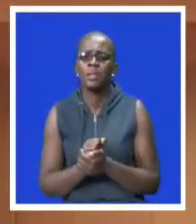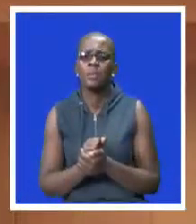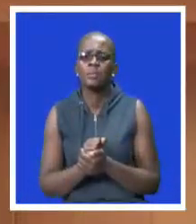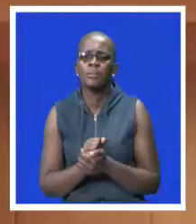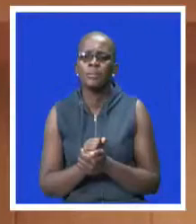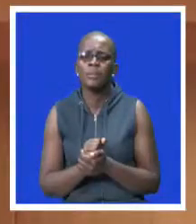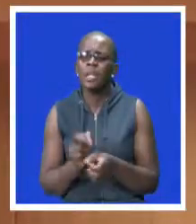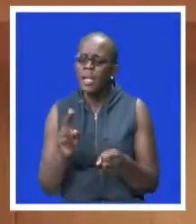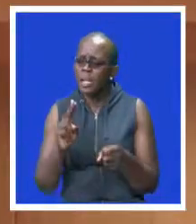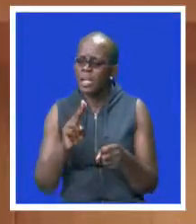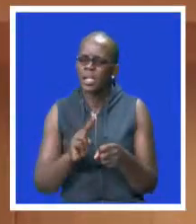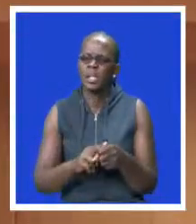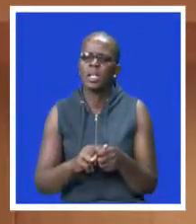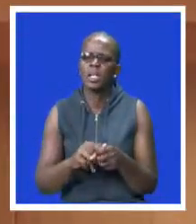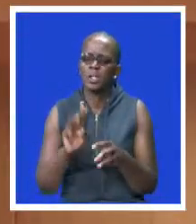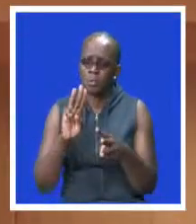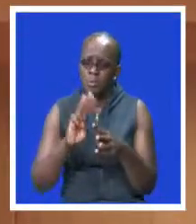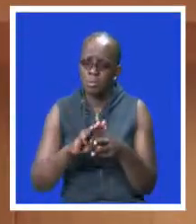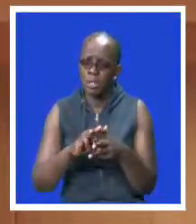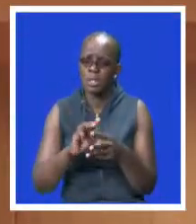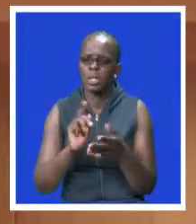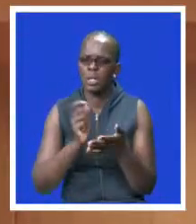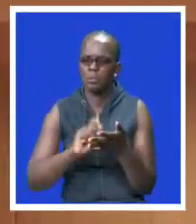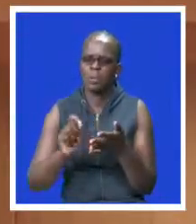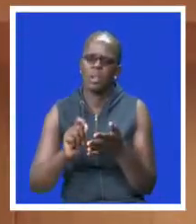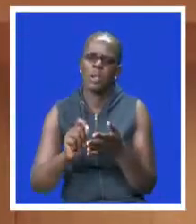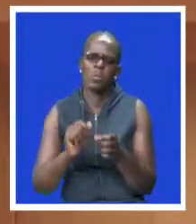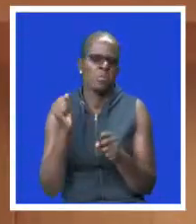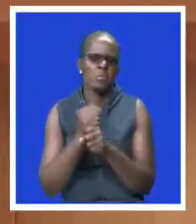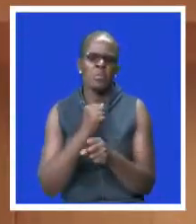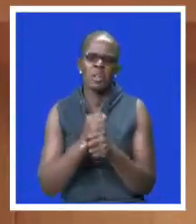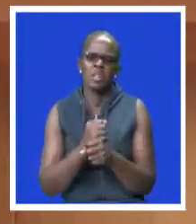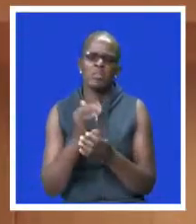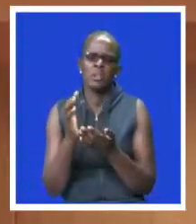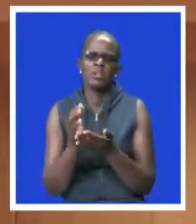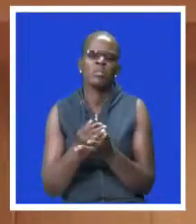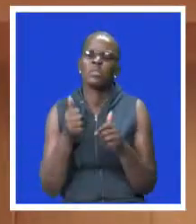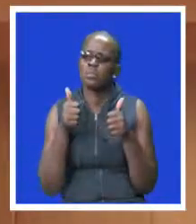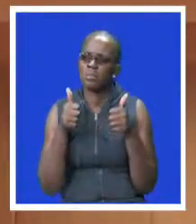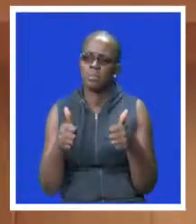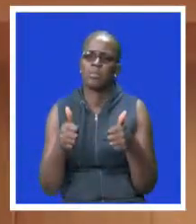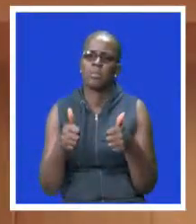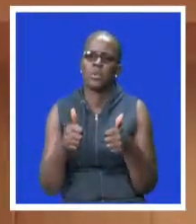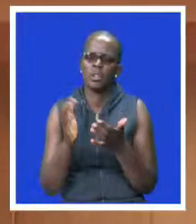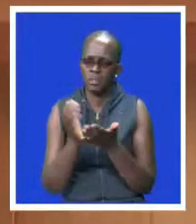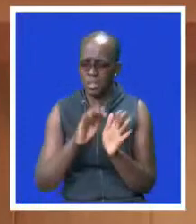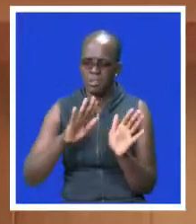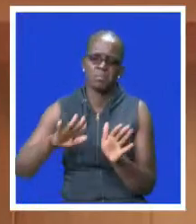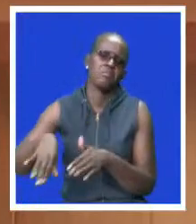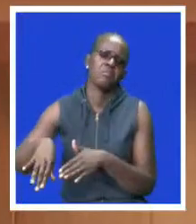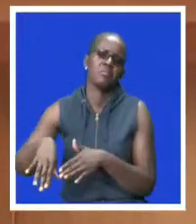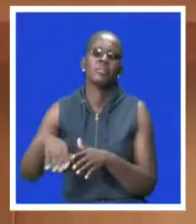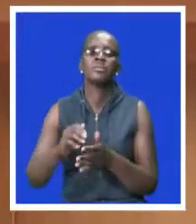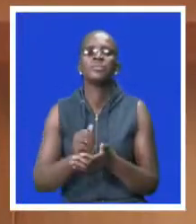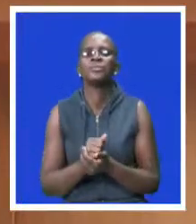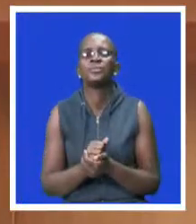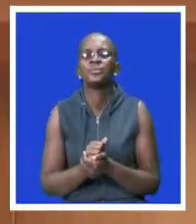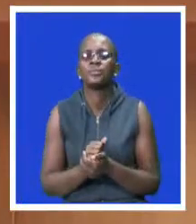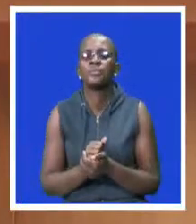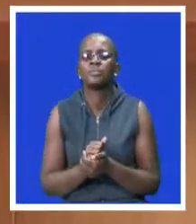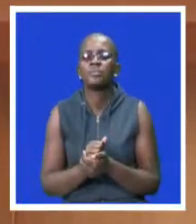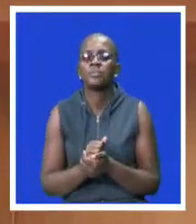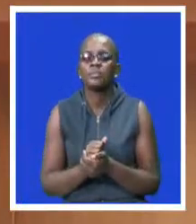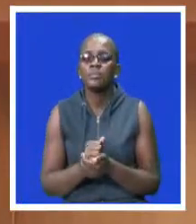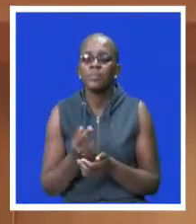not take that in a good way. So you don't want that. So you do want that icebreaker. We're going to see what an icebreaker is in the